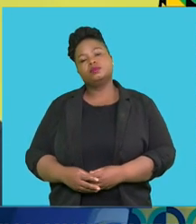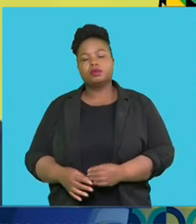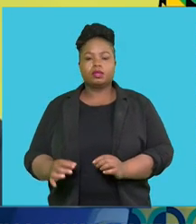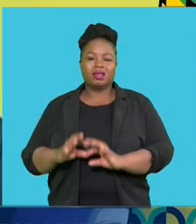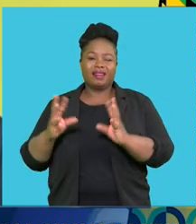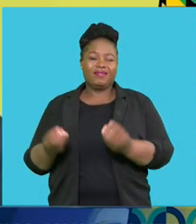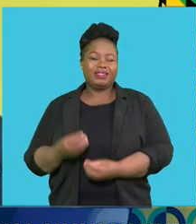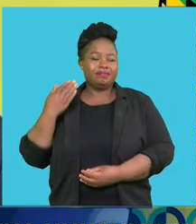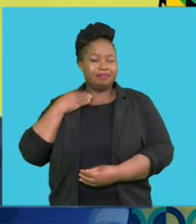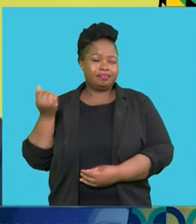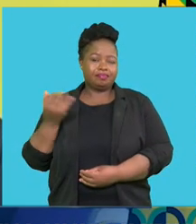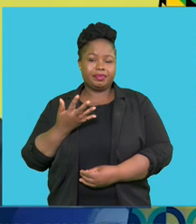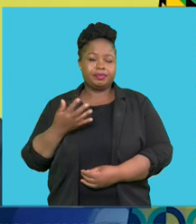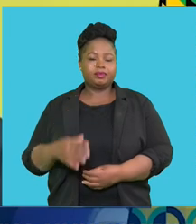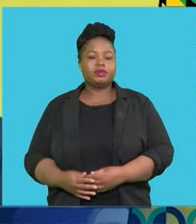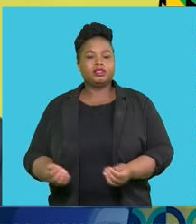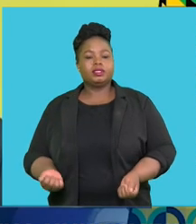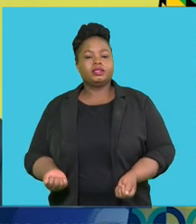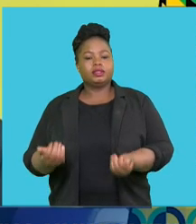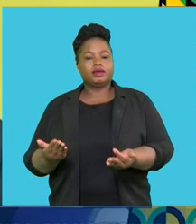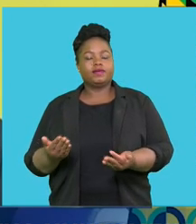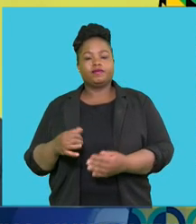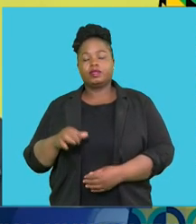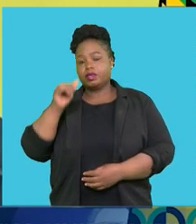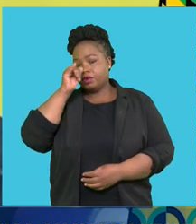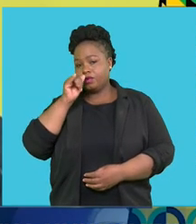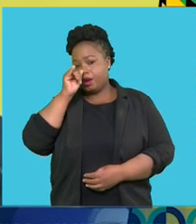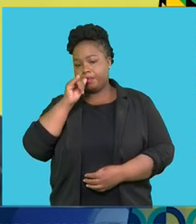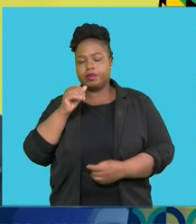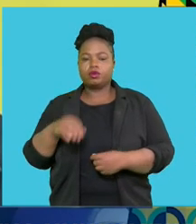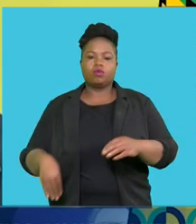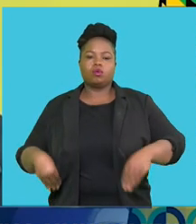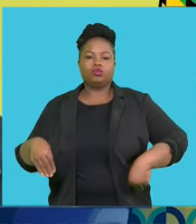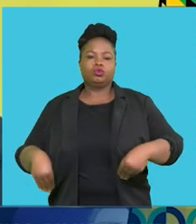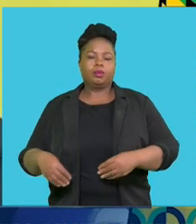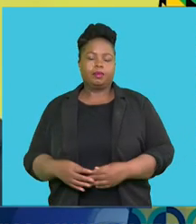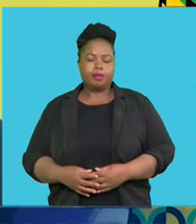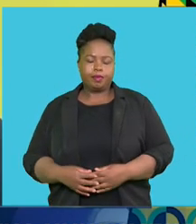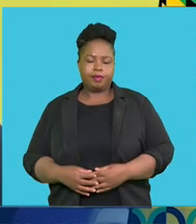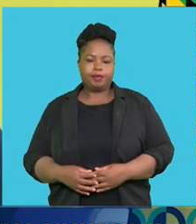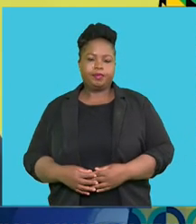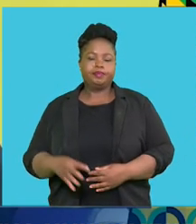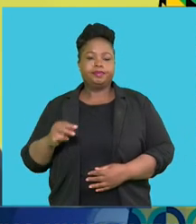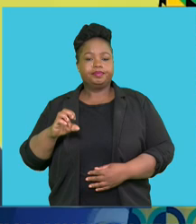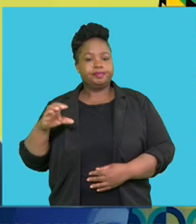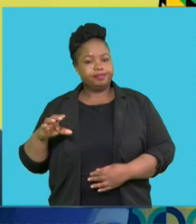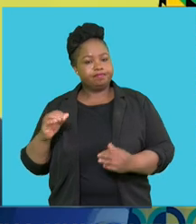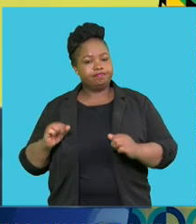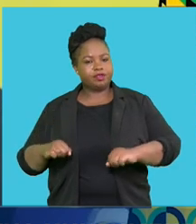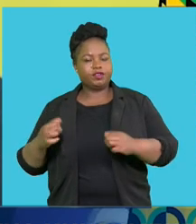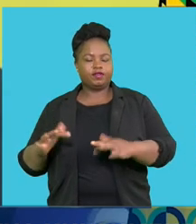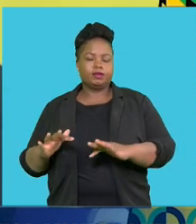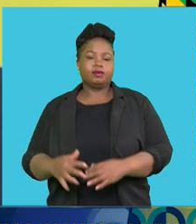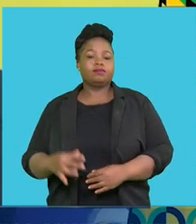cost of living Service delivery, crime and corruption The NEC has agreed that this